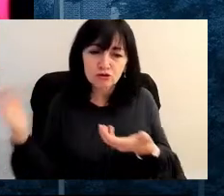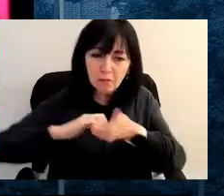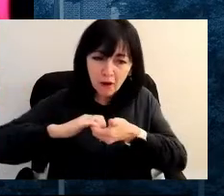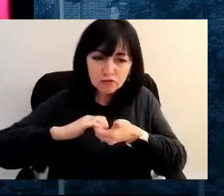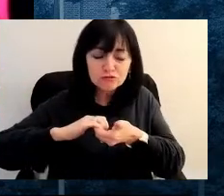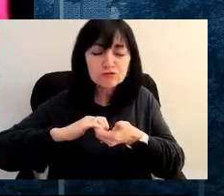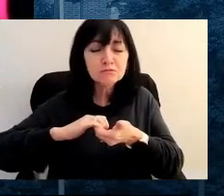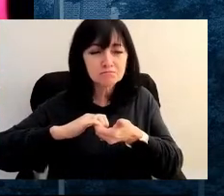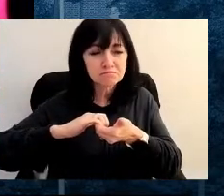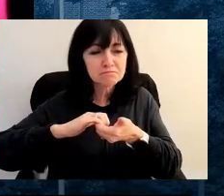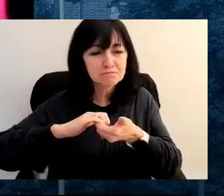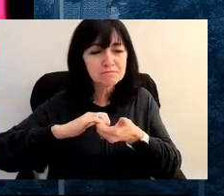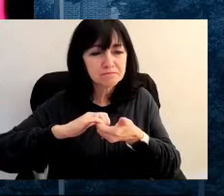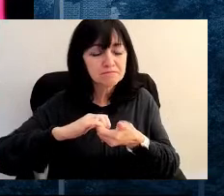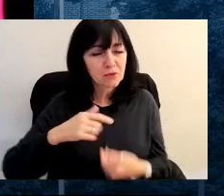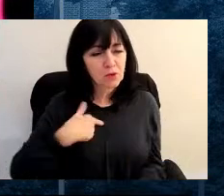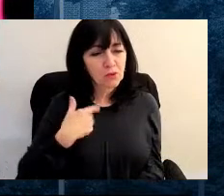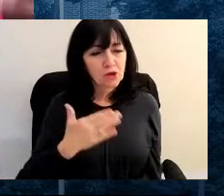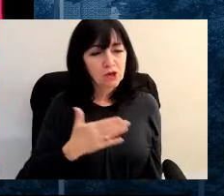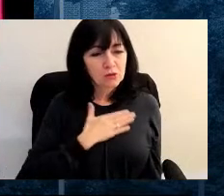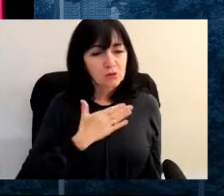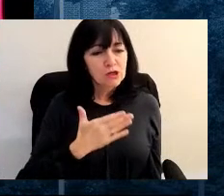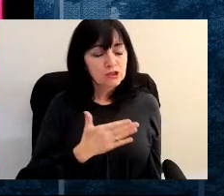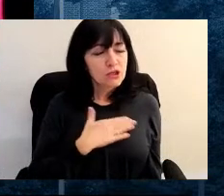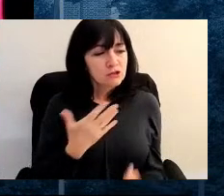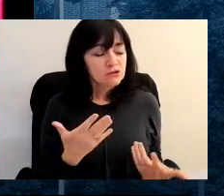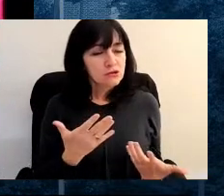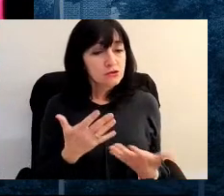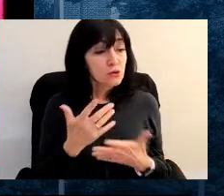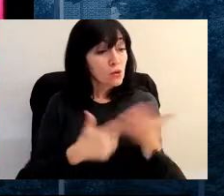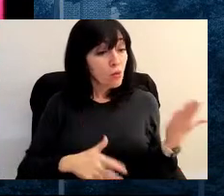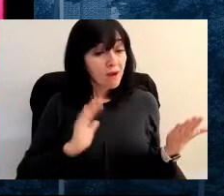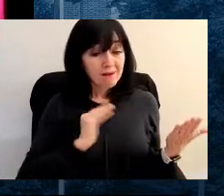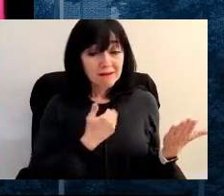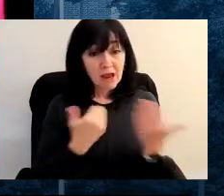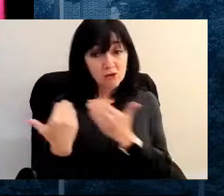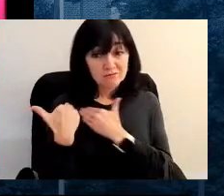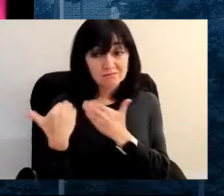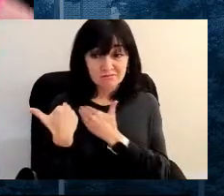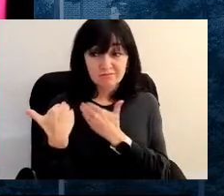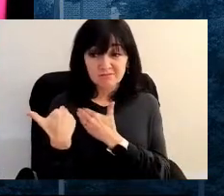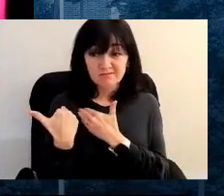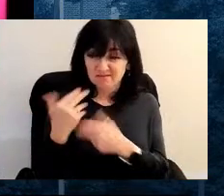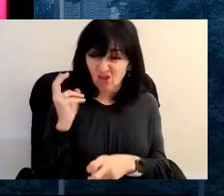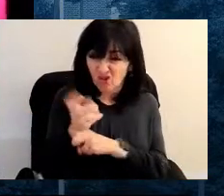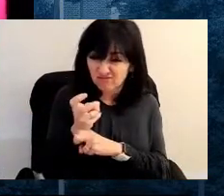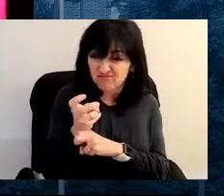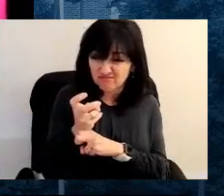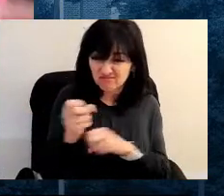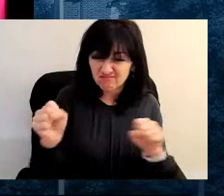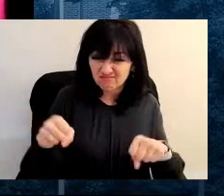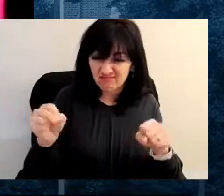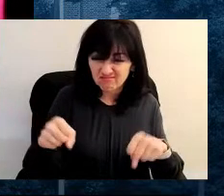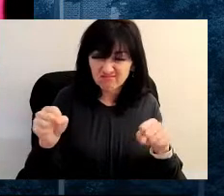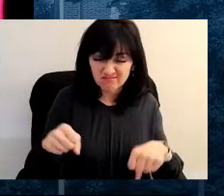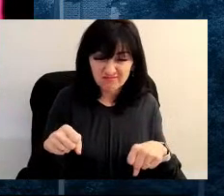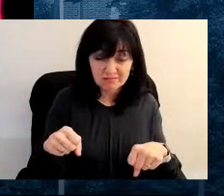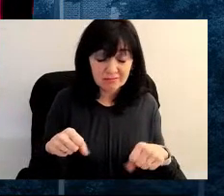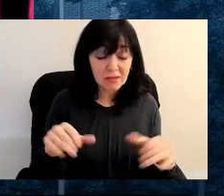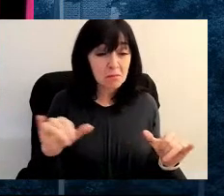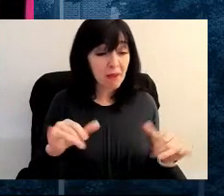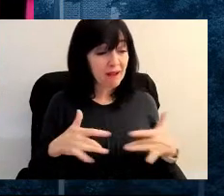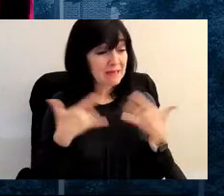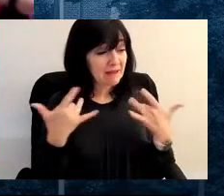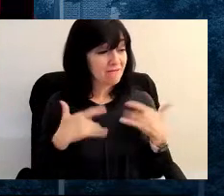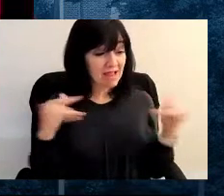appreciate your being here. What we do as elected officials is hard, but events like today,